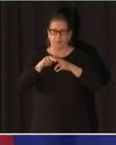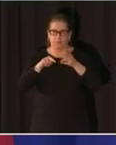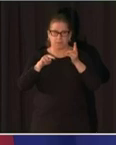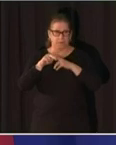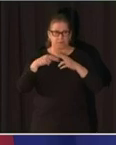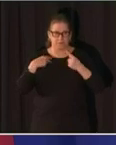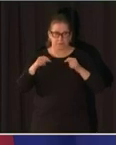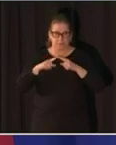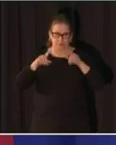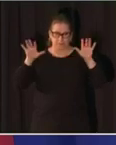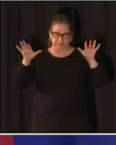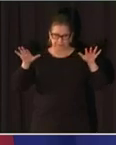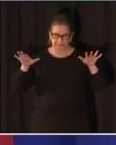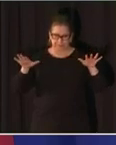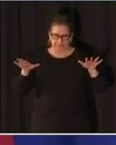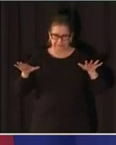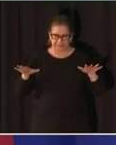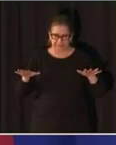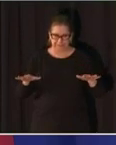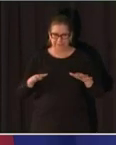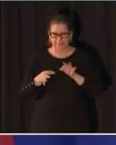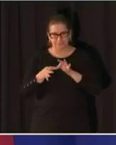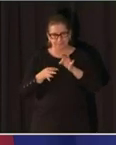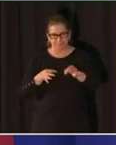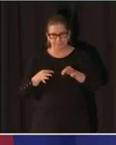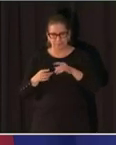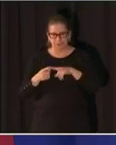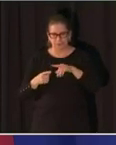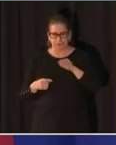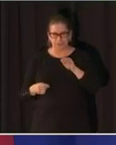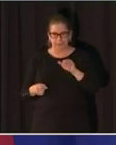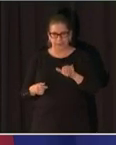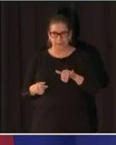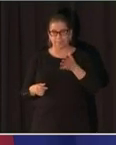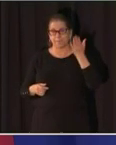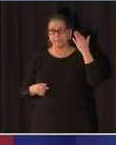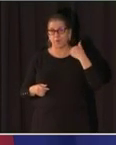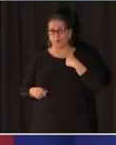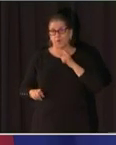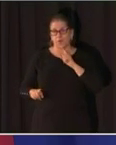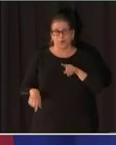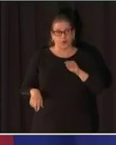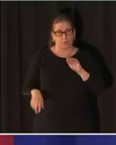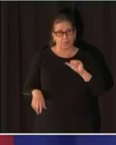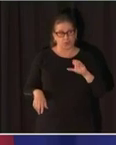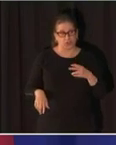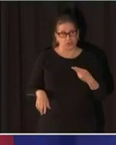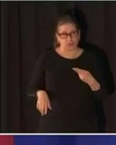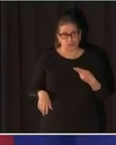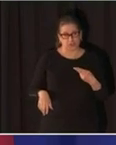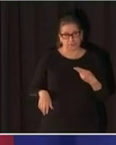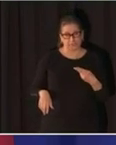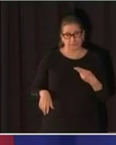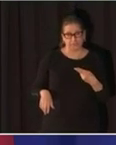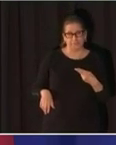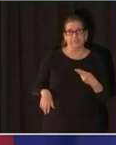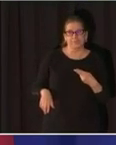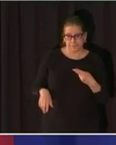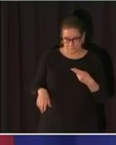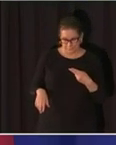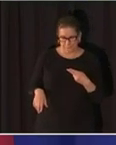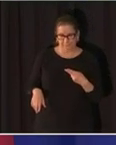in mid-March. So I think you're right to suggest that there is some period between intervention and